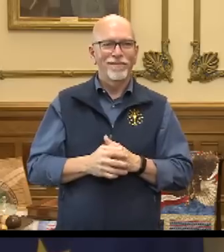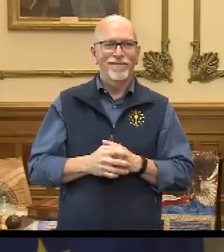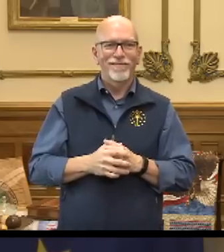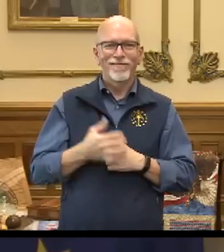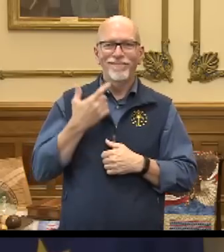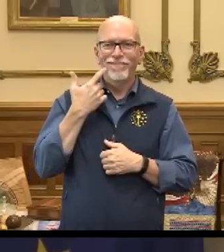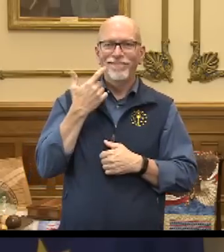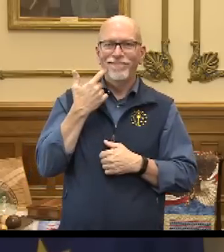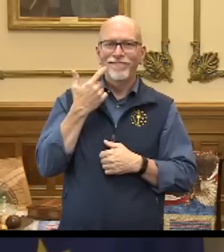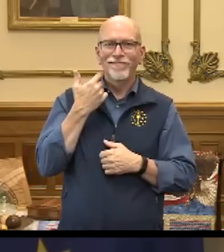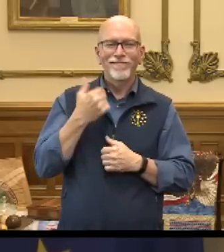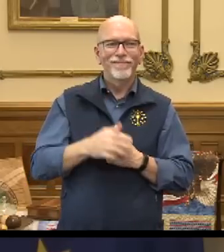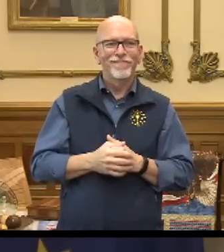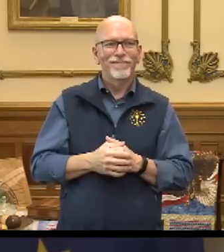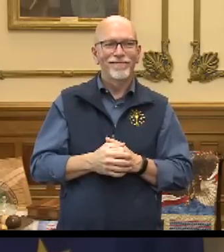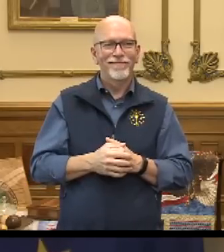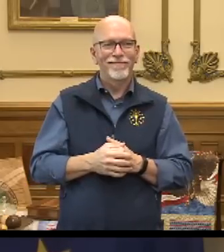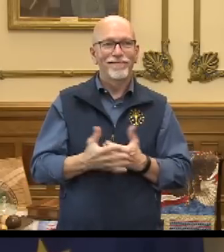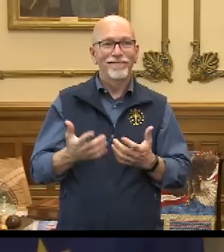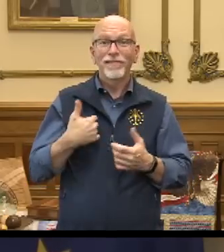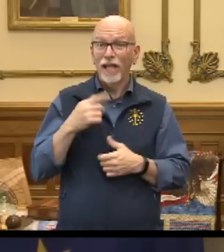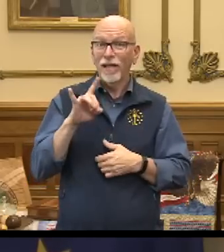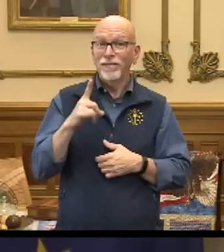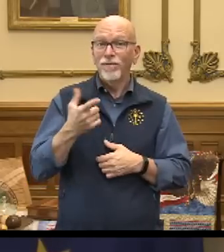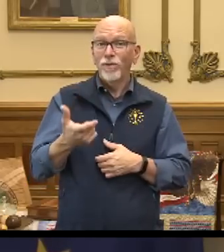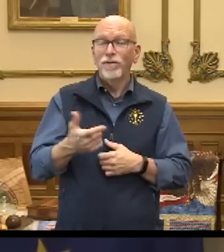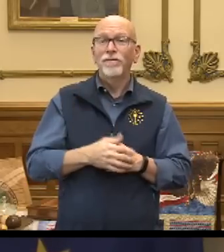night? I did.